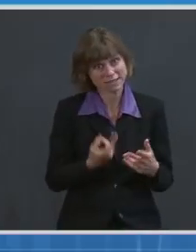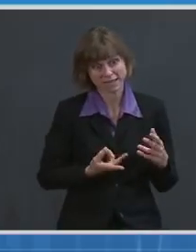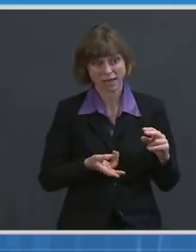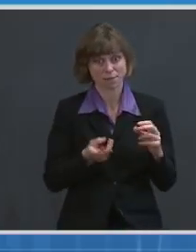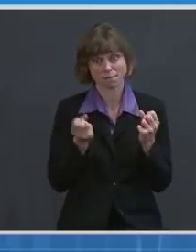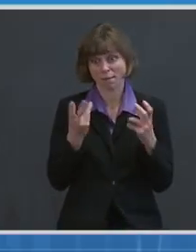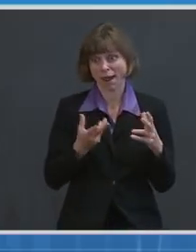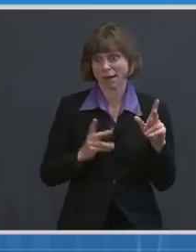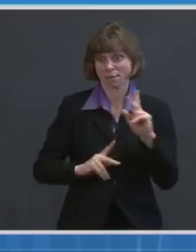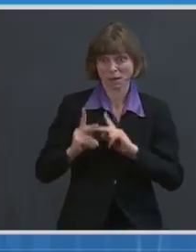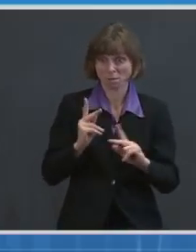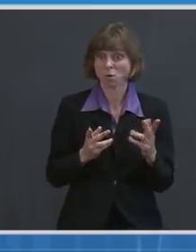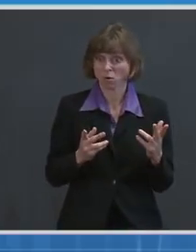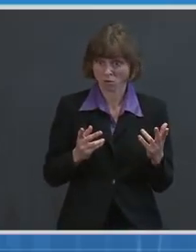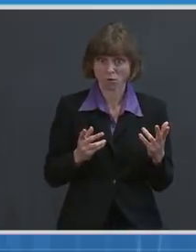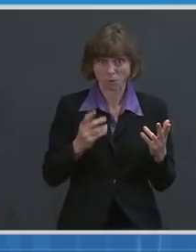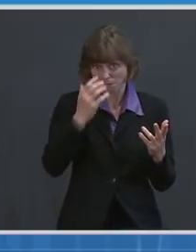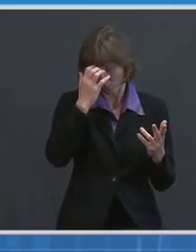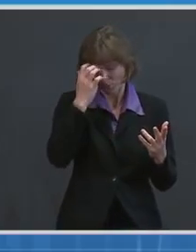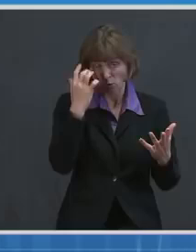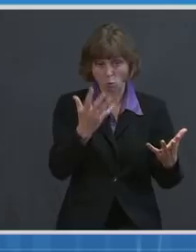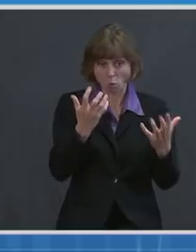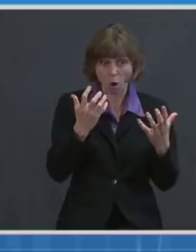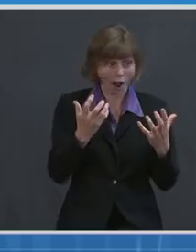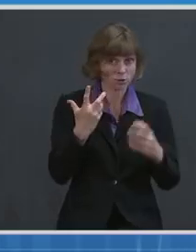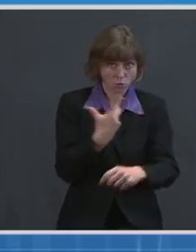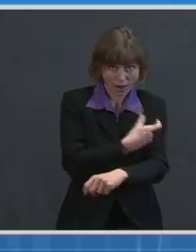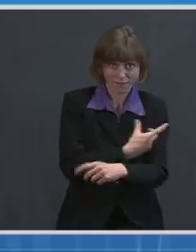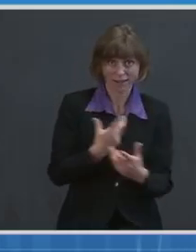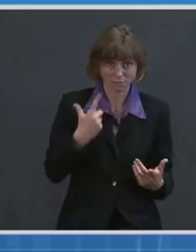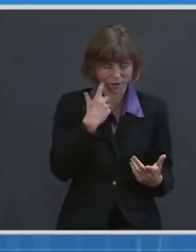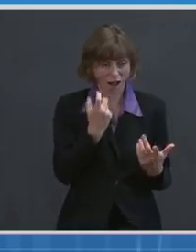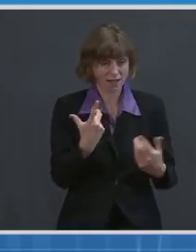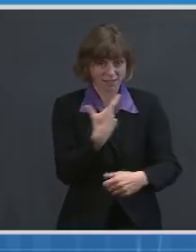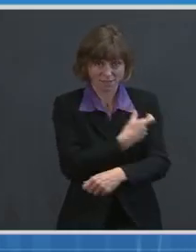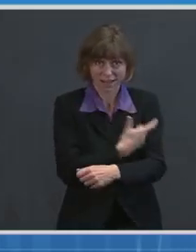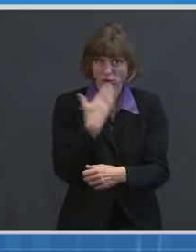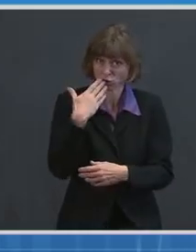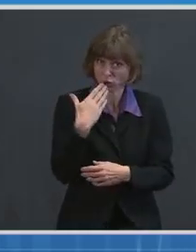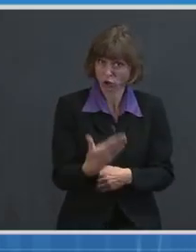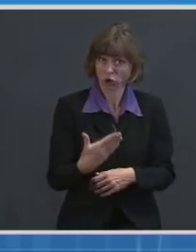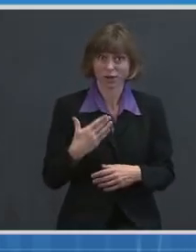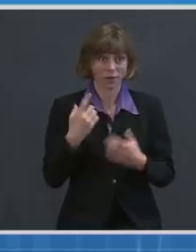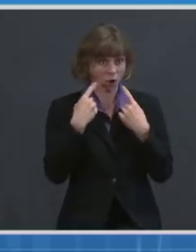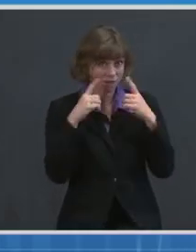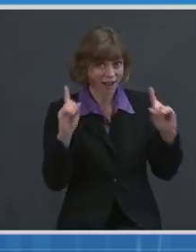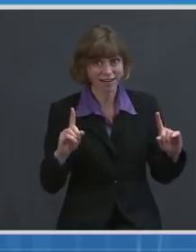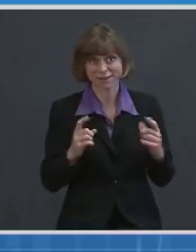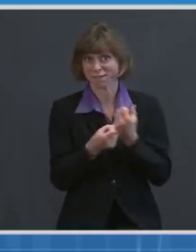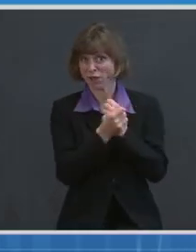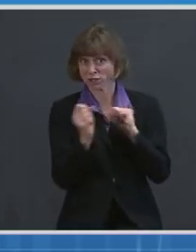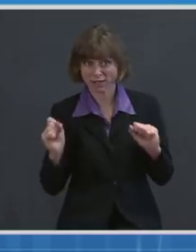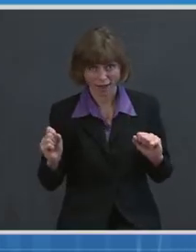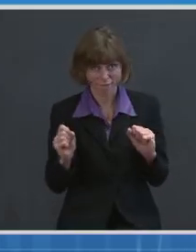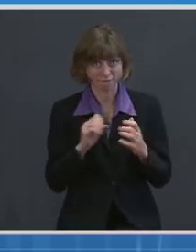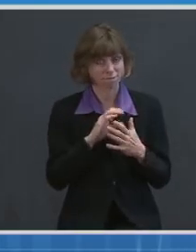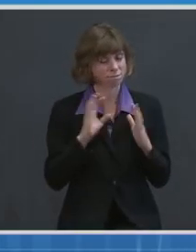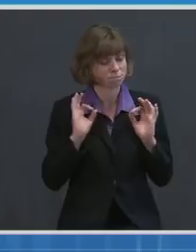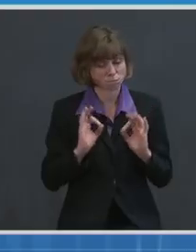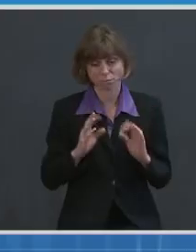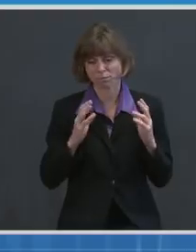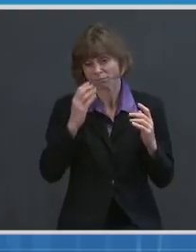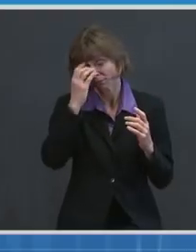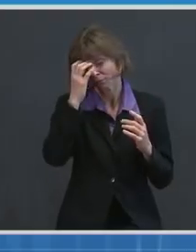vaccinated, given the highly effective vaccines and given the very good safety profiles. And this list, which, as